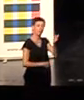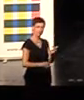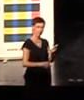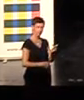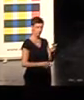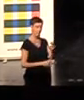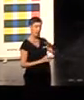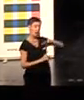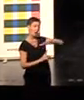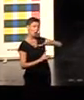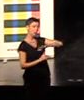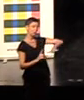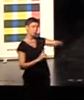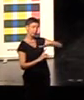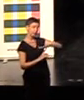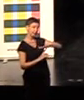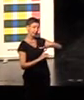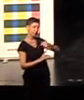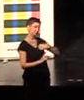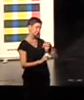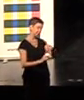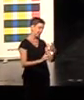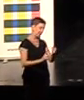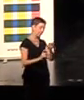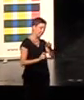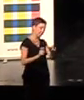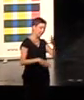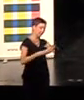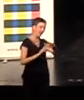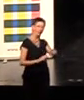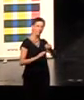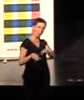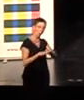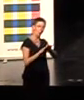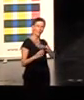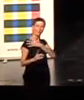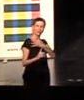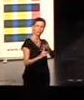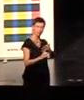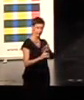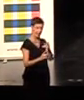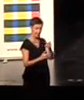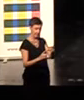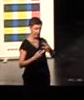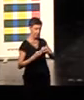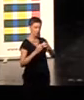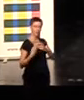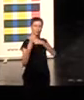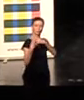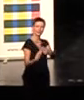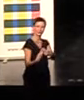country is stoot toen hij week om een historie en dat historie producers and tradition